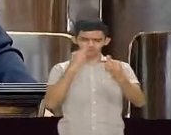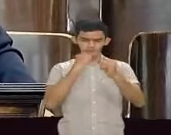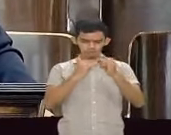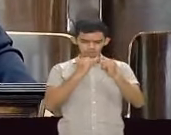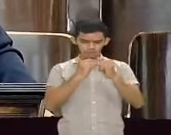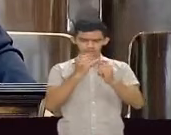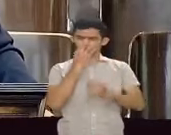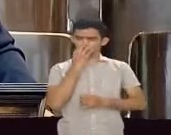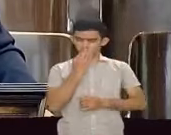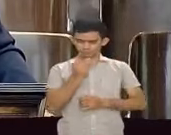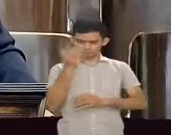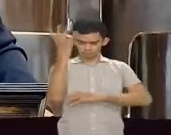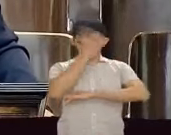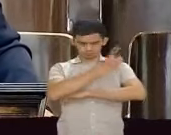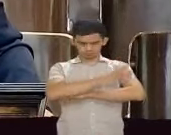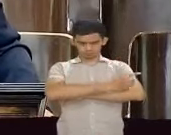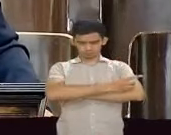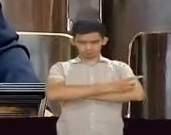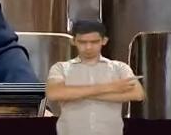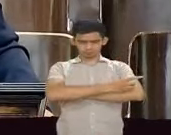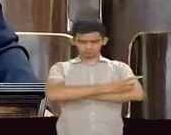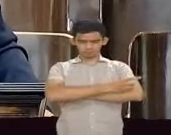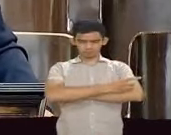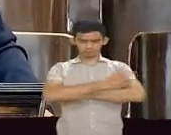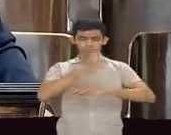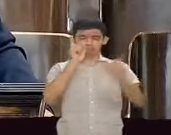last few days since